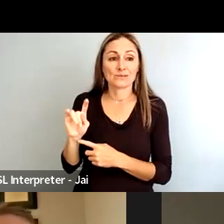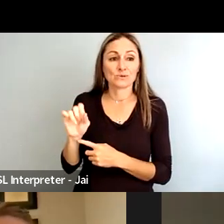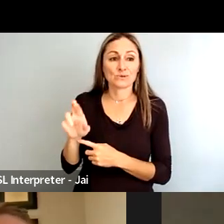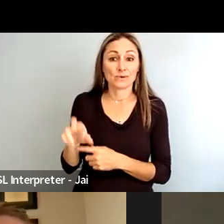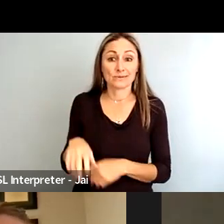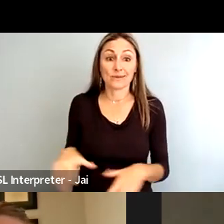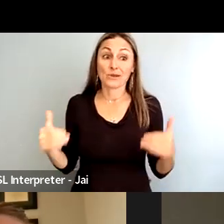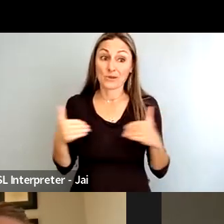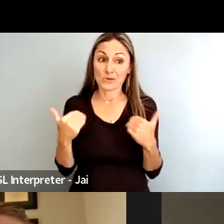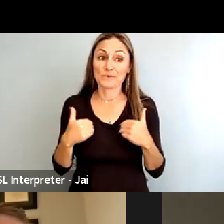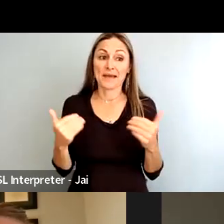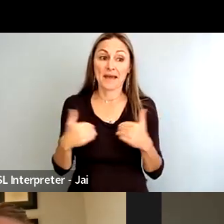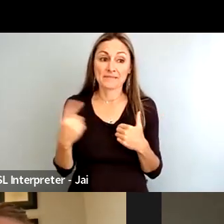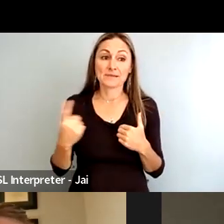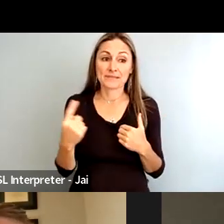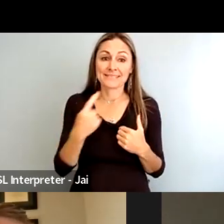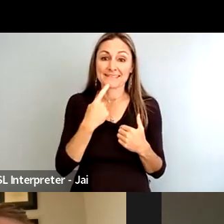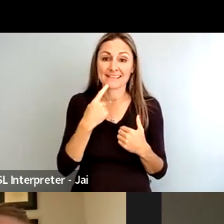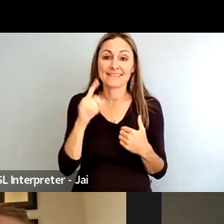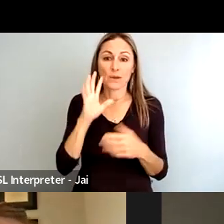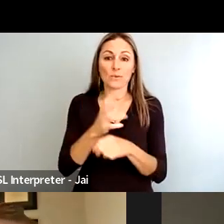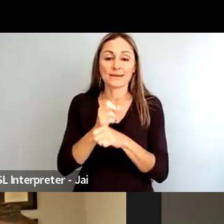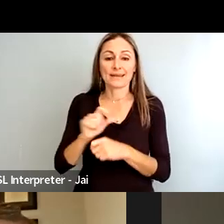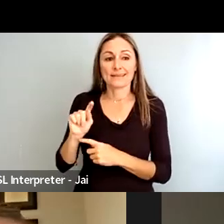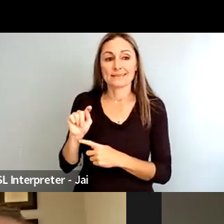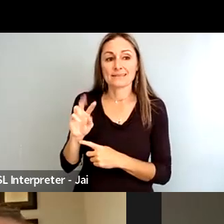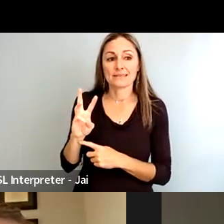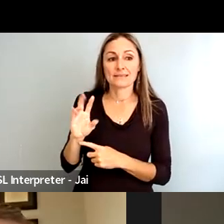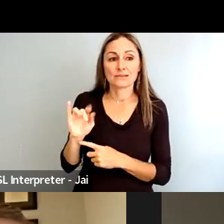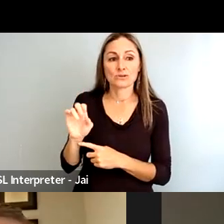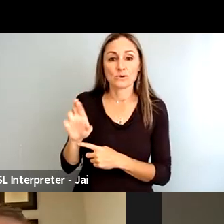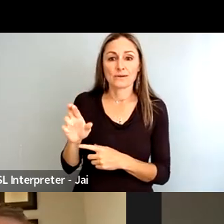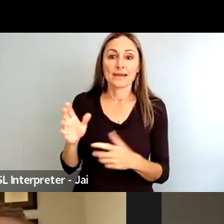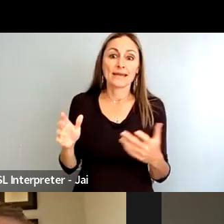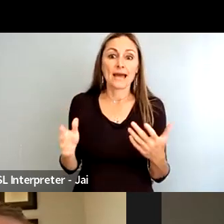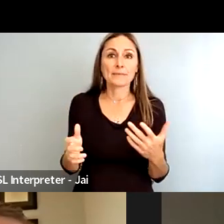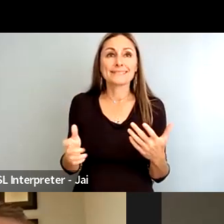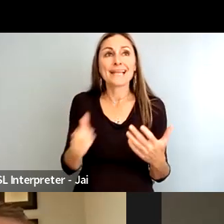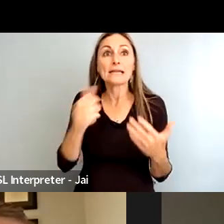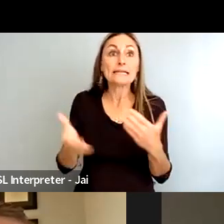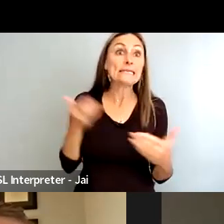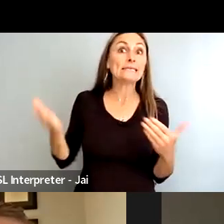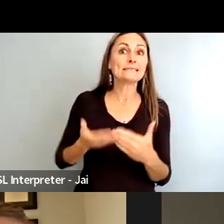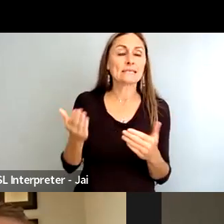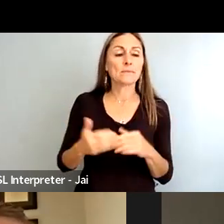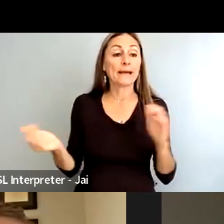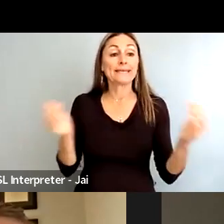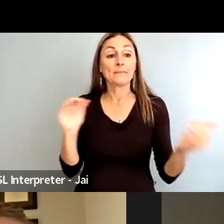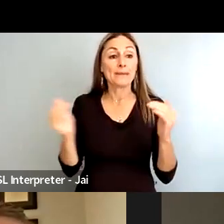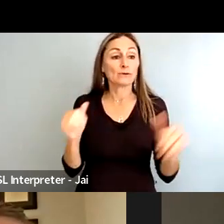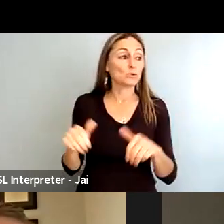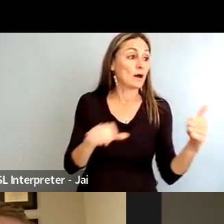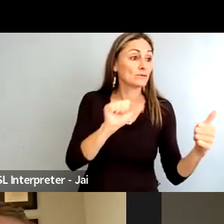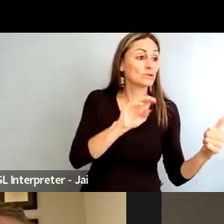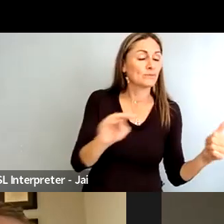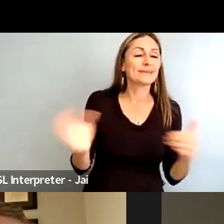most likely going to do is get themselves a Twitter, because it's really easy to get not really easy, but it's comparatively easy to get your message out